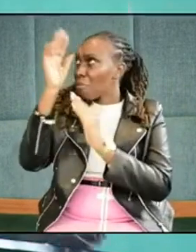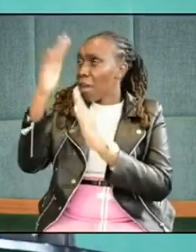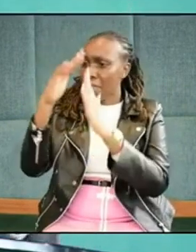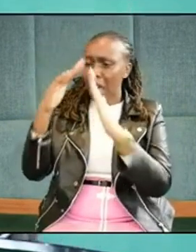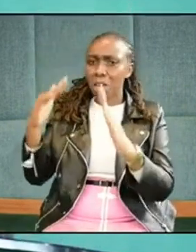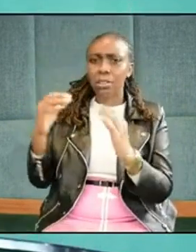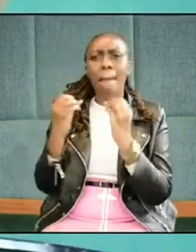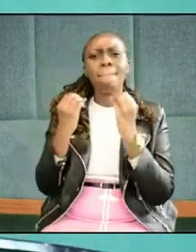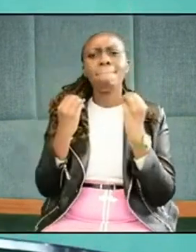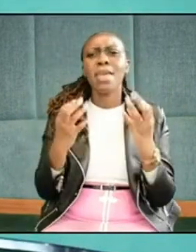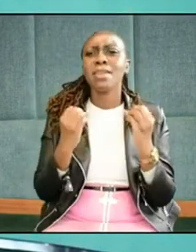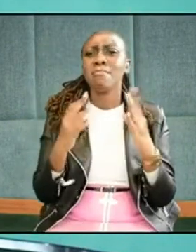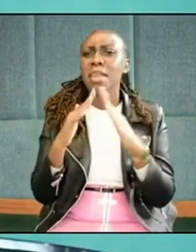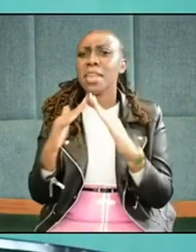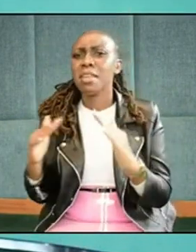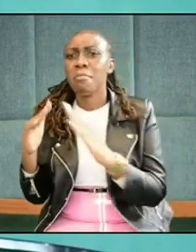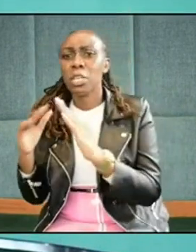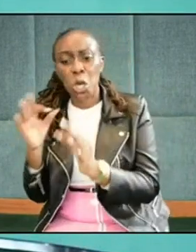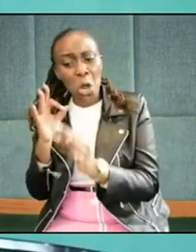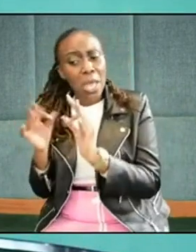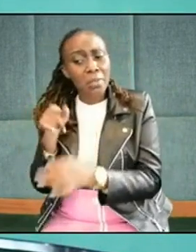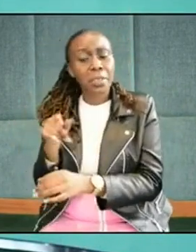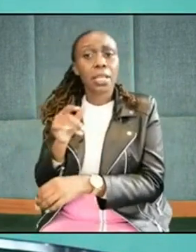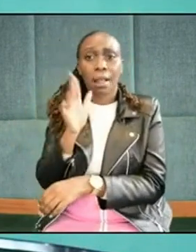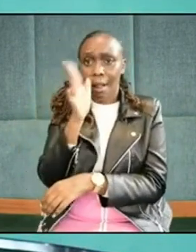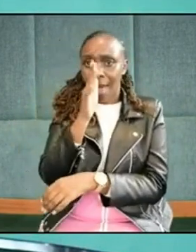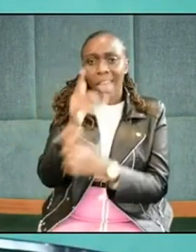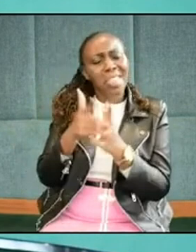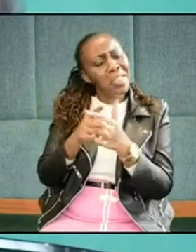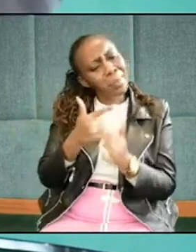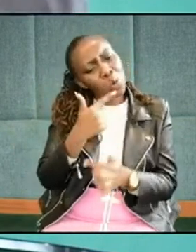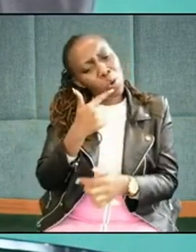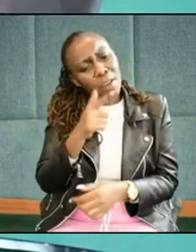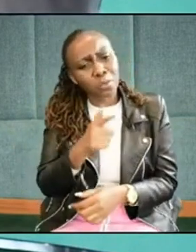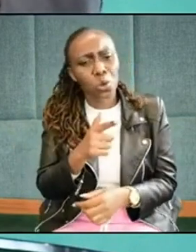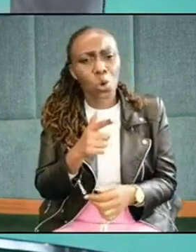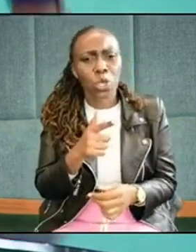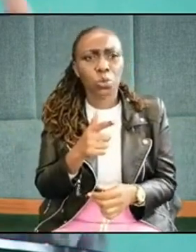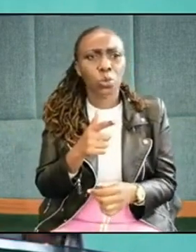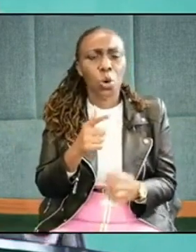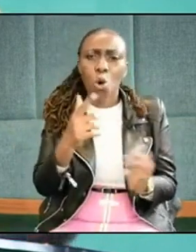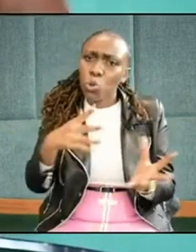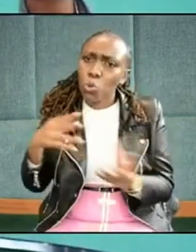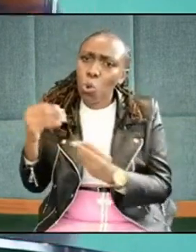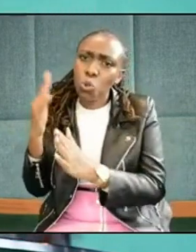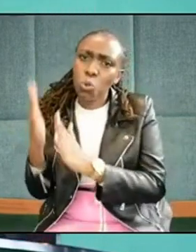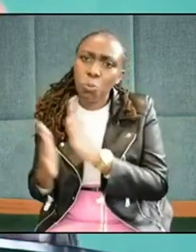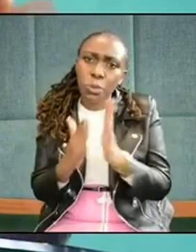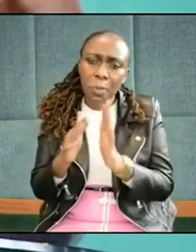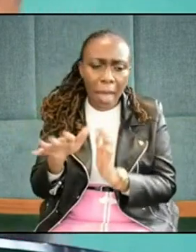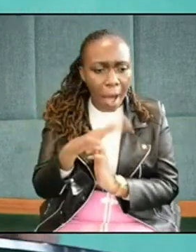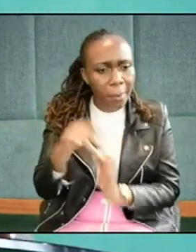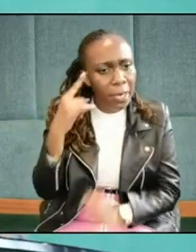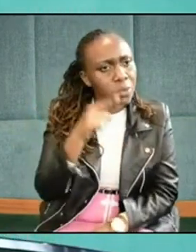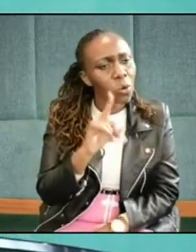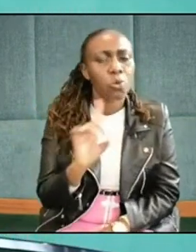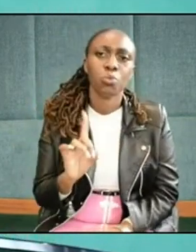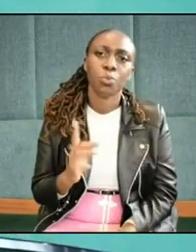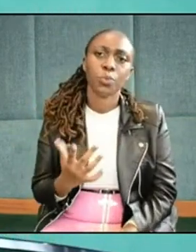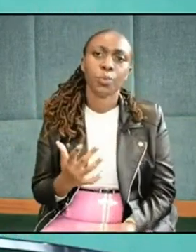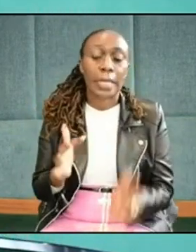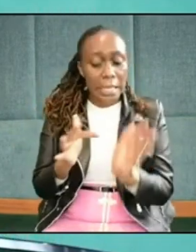are many mansions. If it were not so, I would have told you, I'm going to prepare a place for